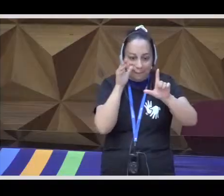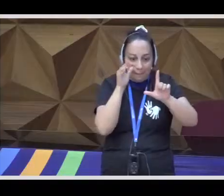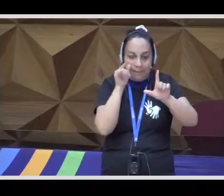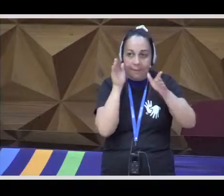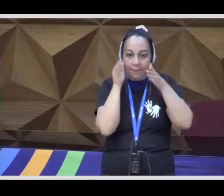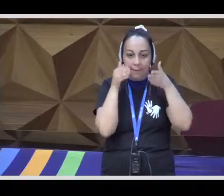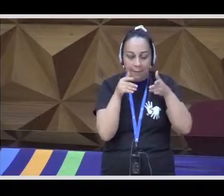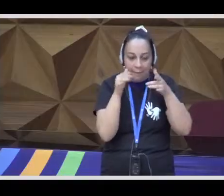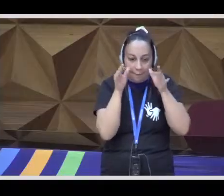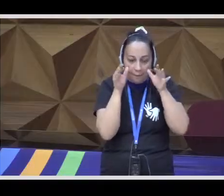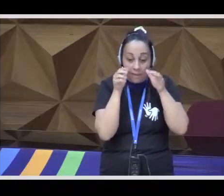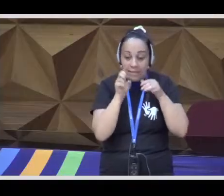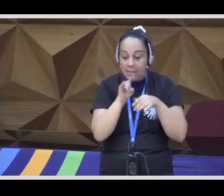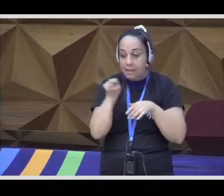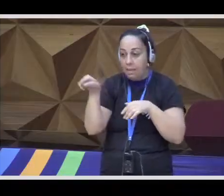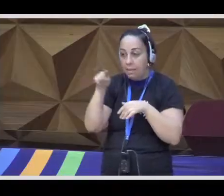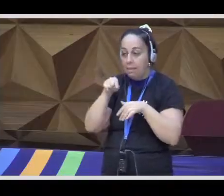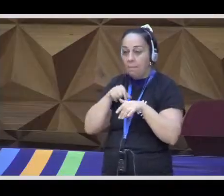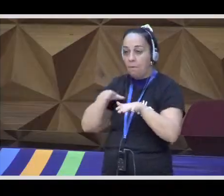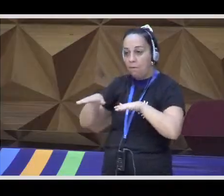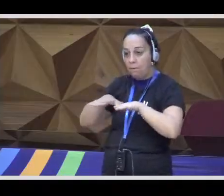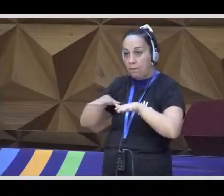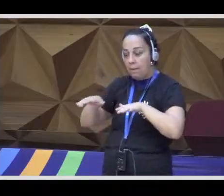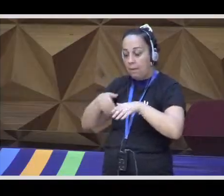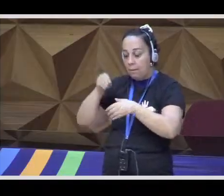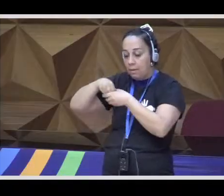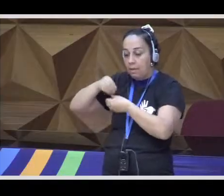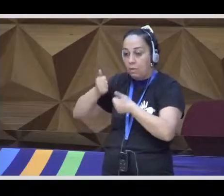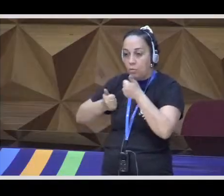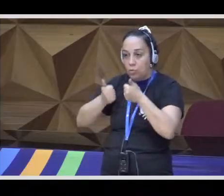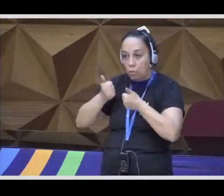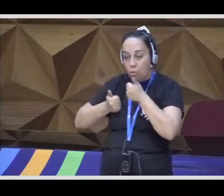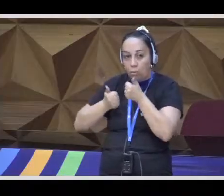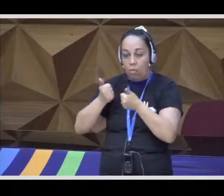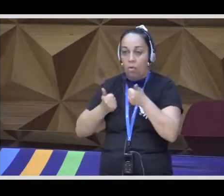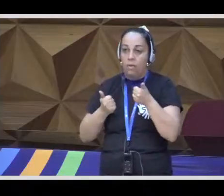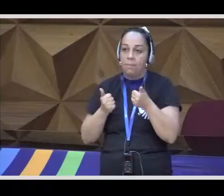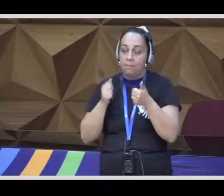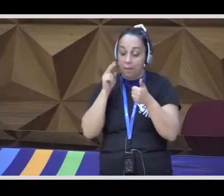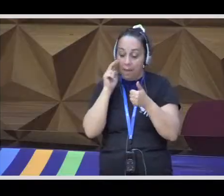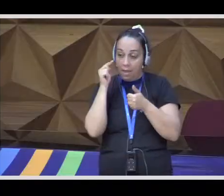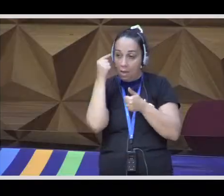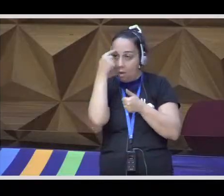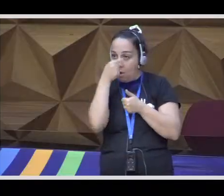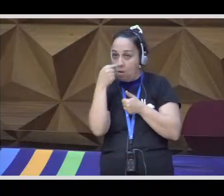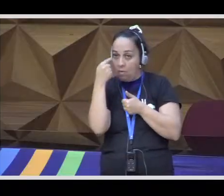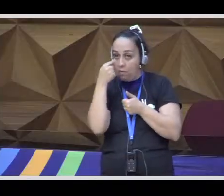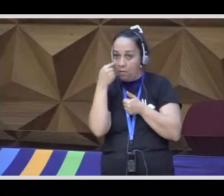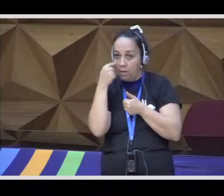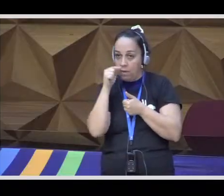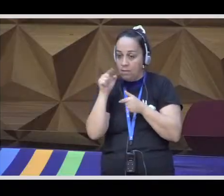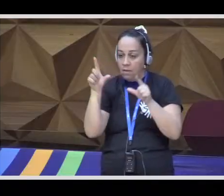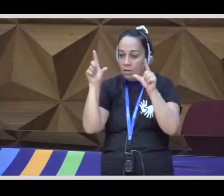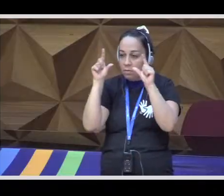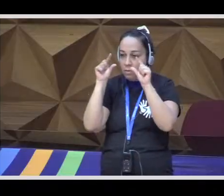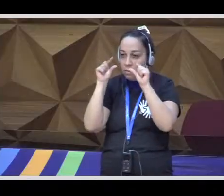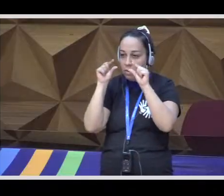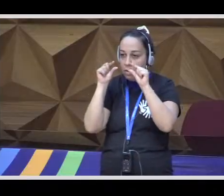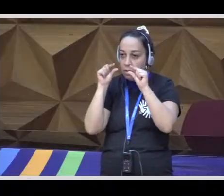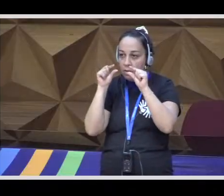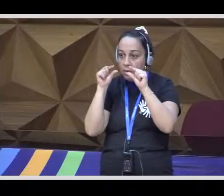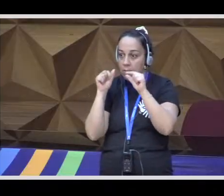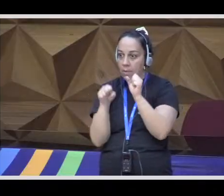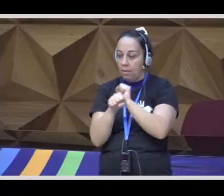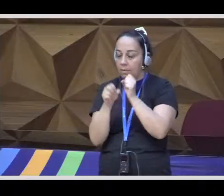game, the view shrinks down to a porthole, you move, and it opens up again. That's a very common way of moving